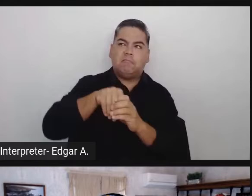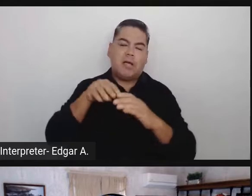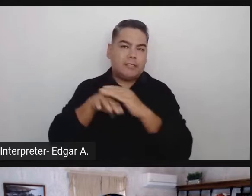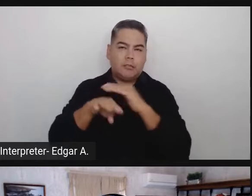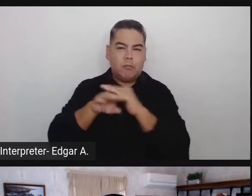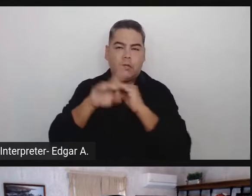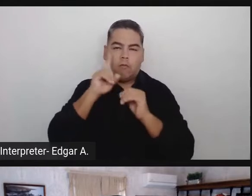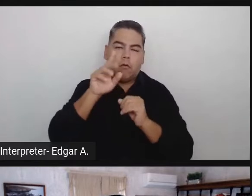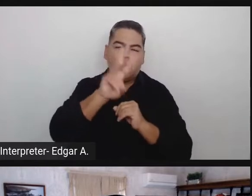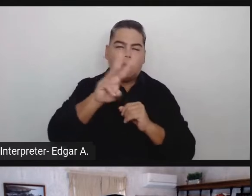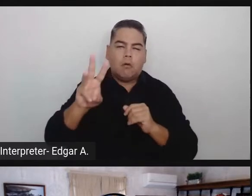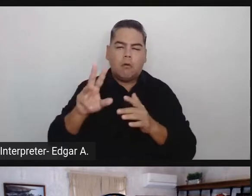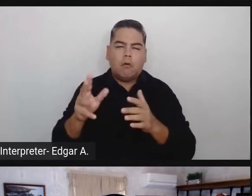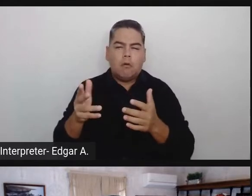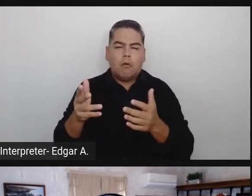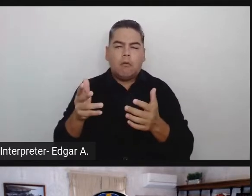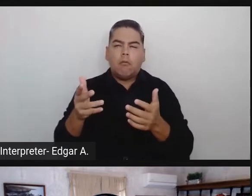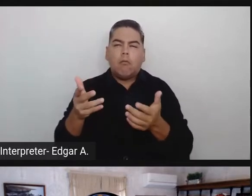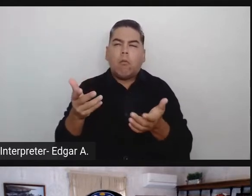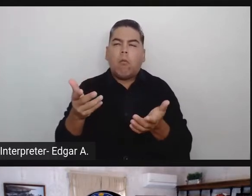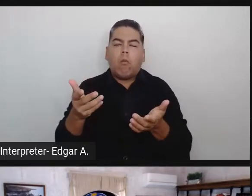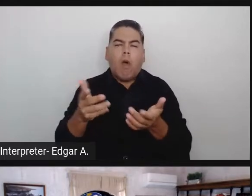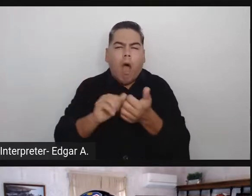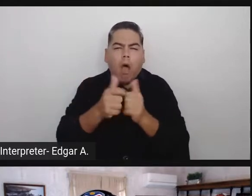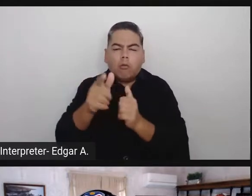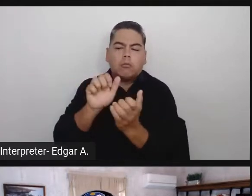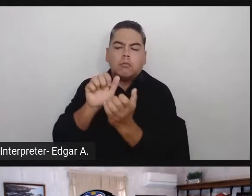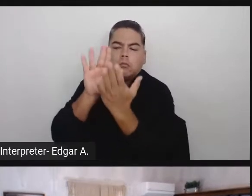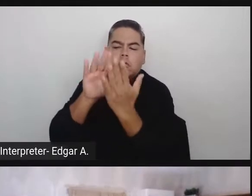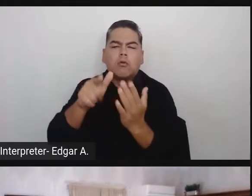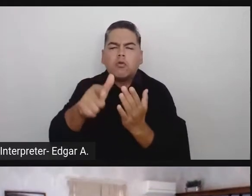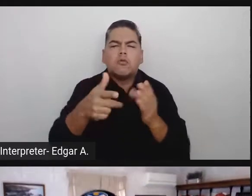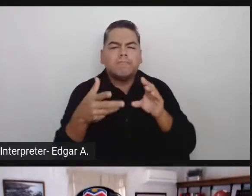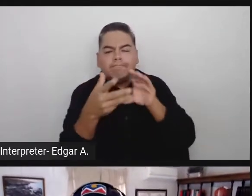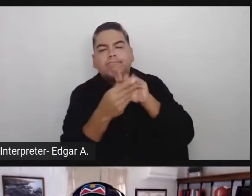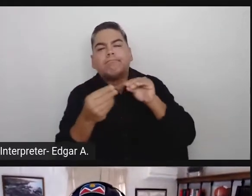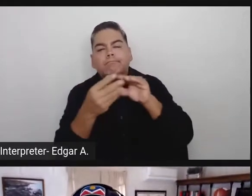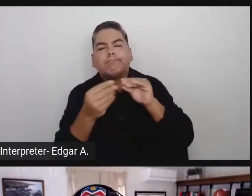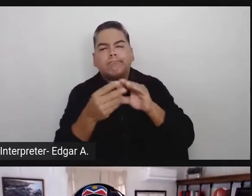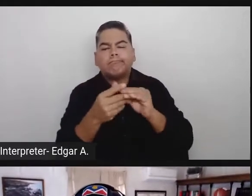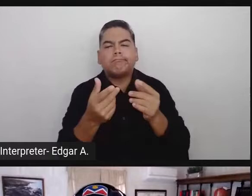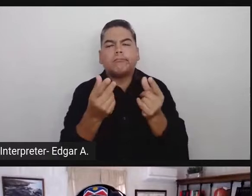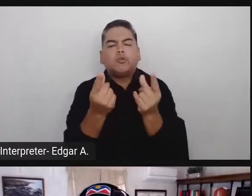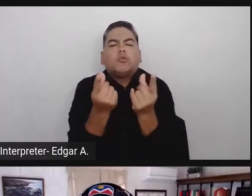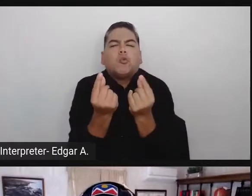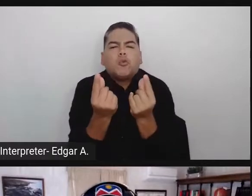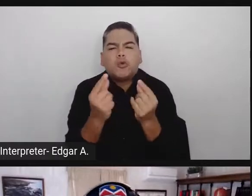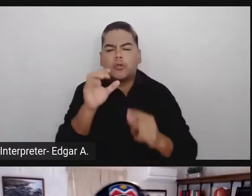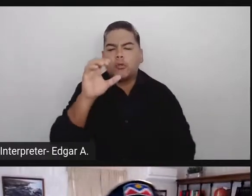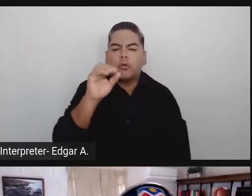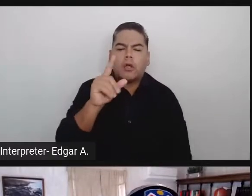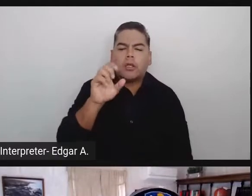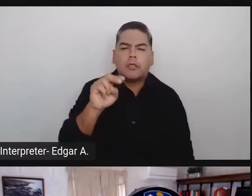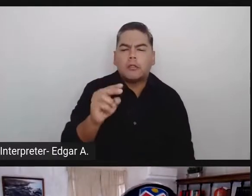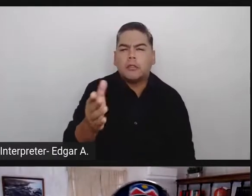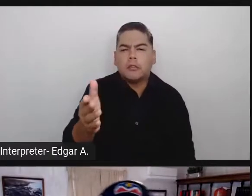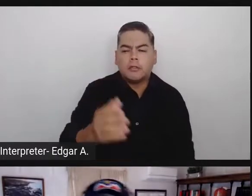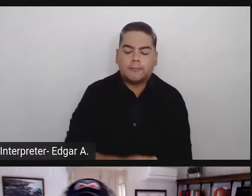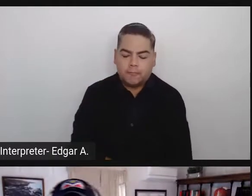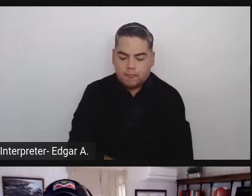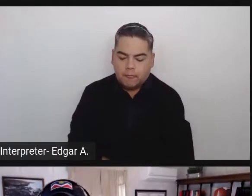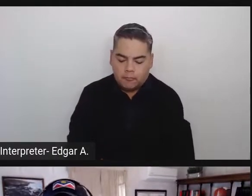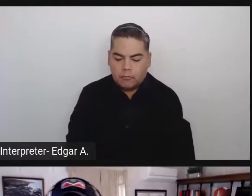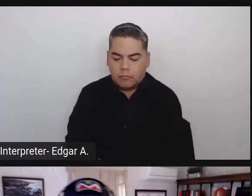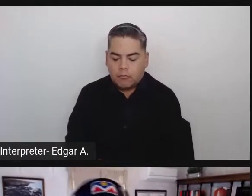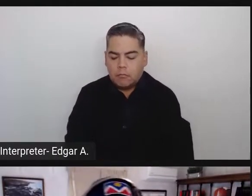site, what kind of responses or language are you hearing from them in their objections? Well, one thing is